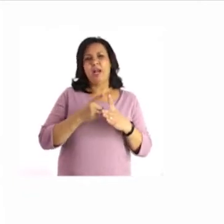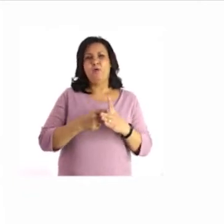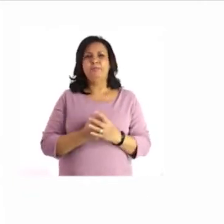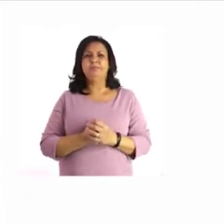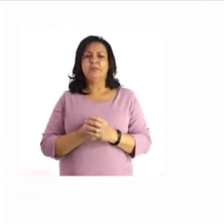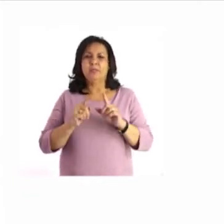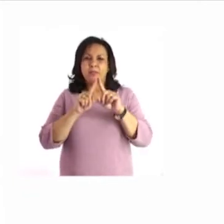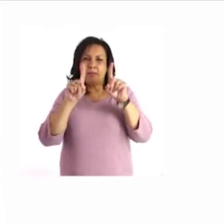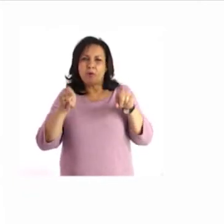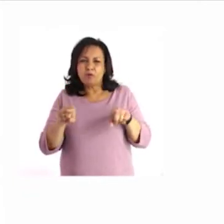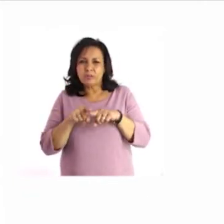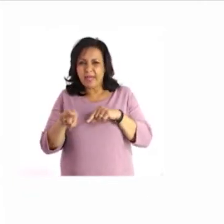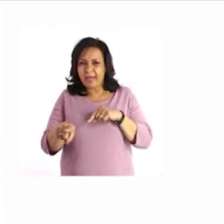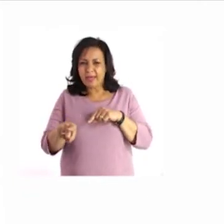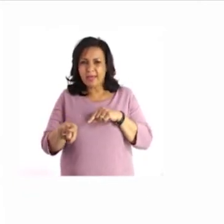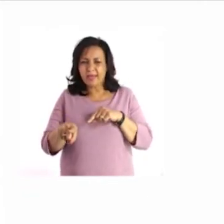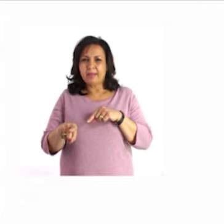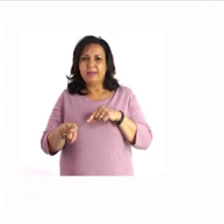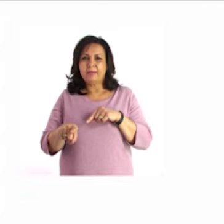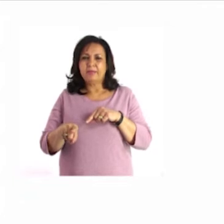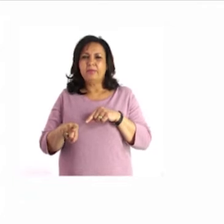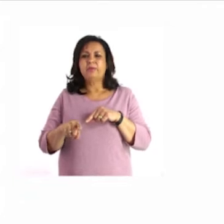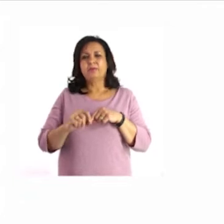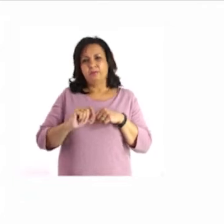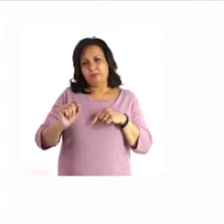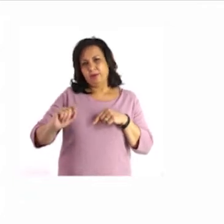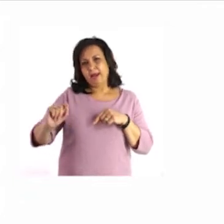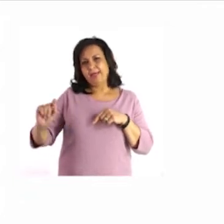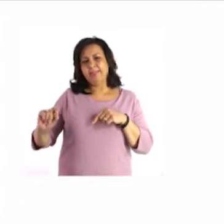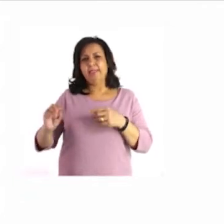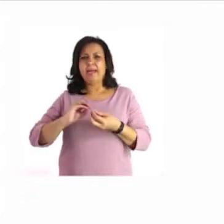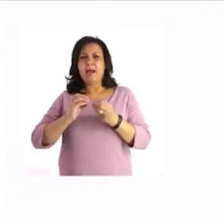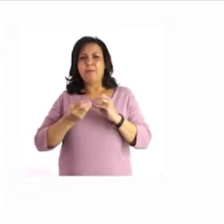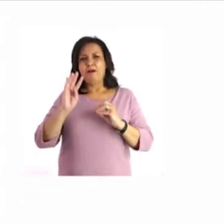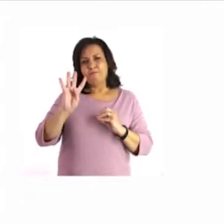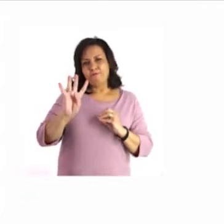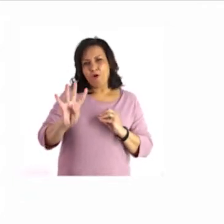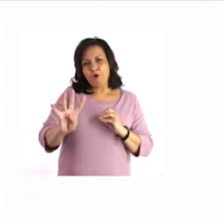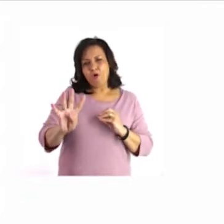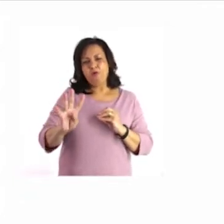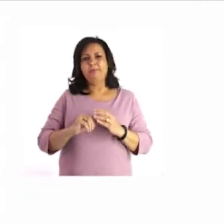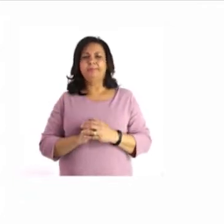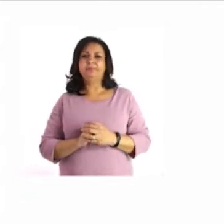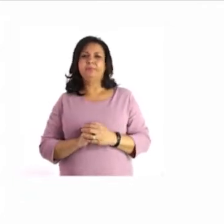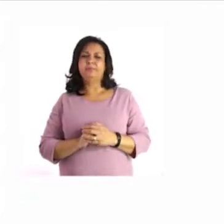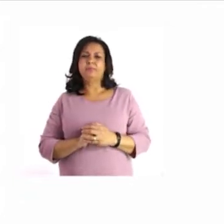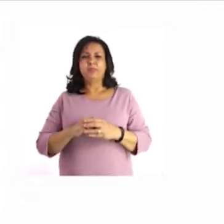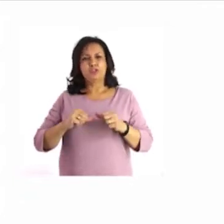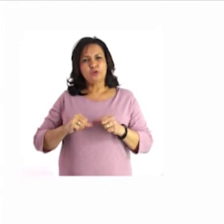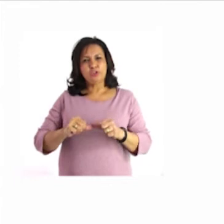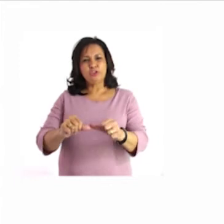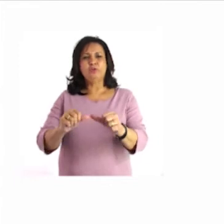blocks and follow and start at the top of the line and go down underneath and then make a straight